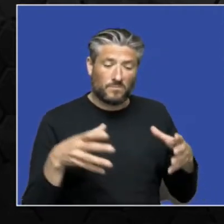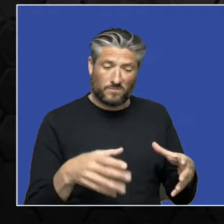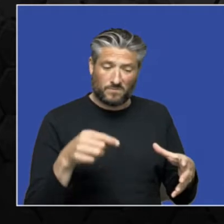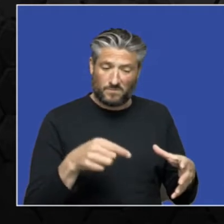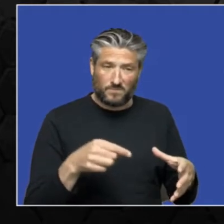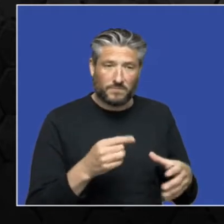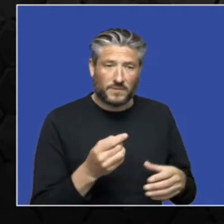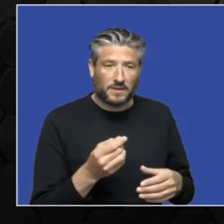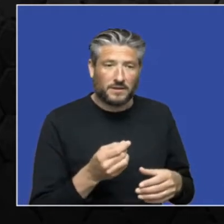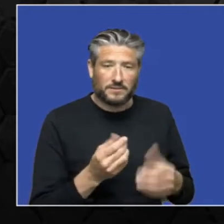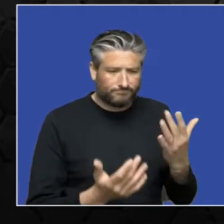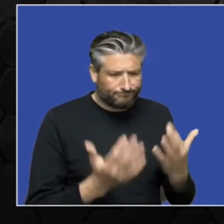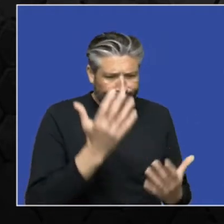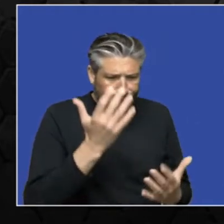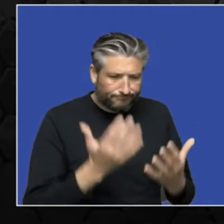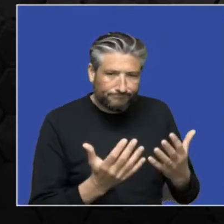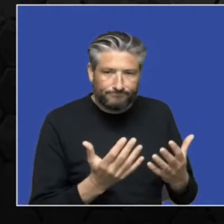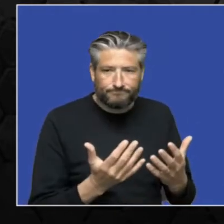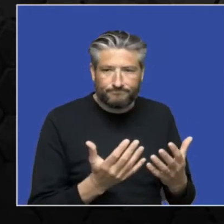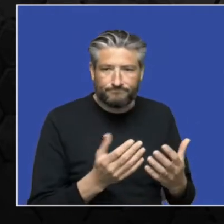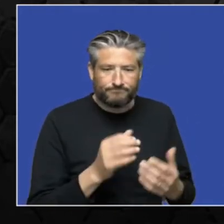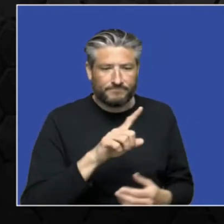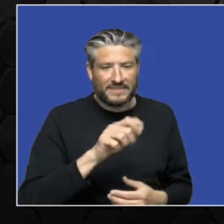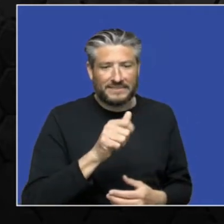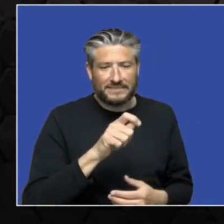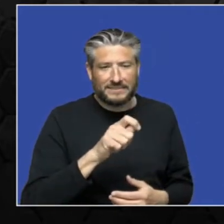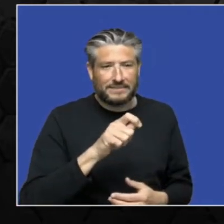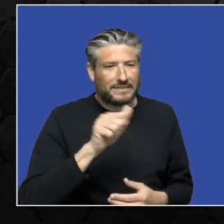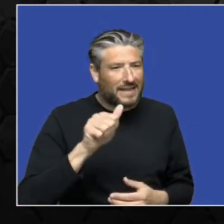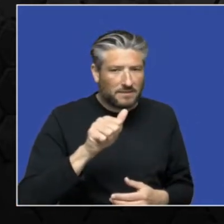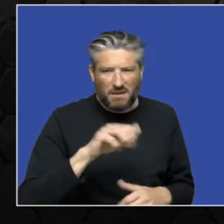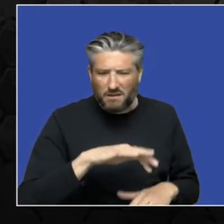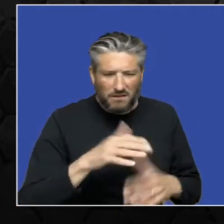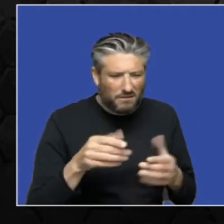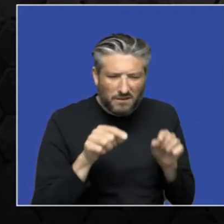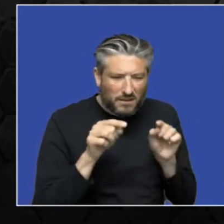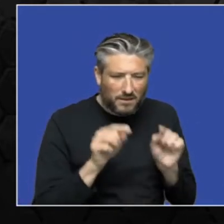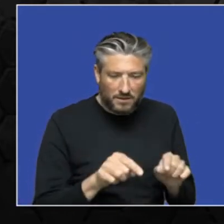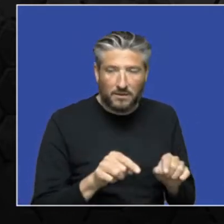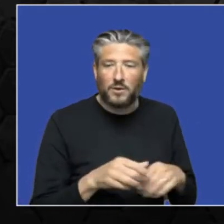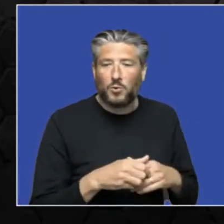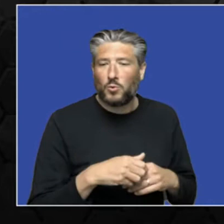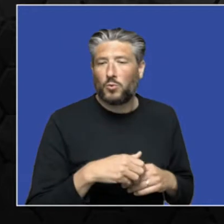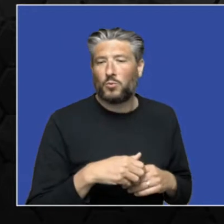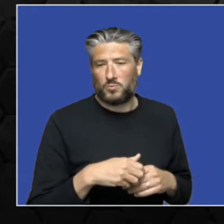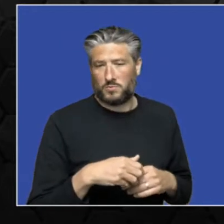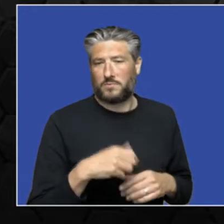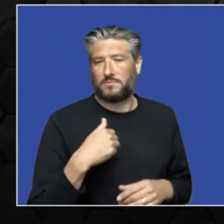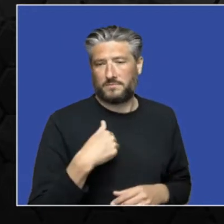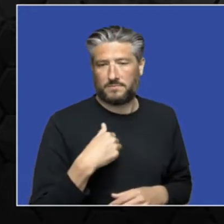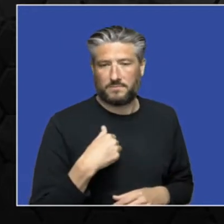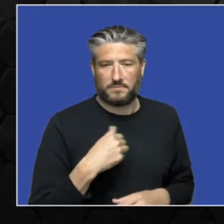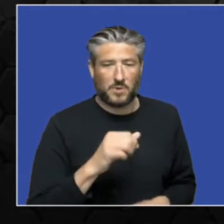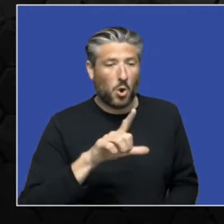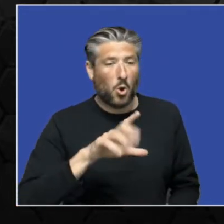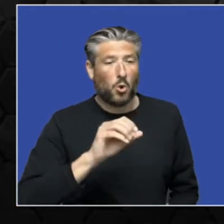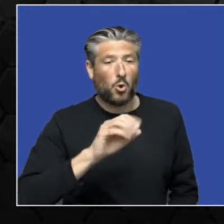AI. So let's have a quiet moment that the live demo gods are calm.